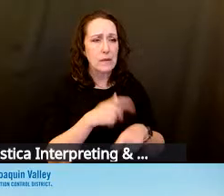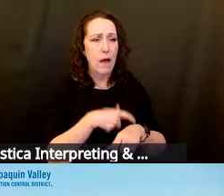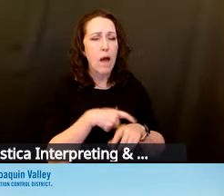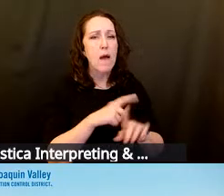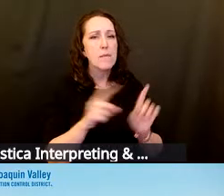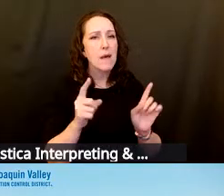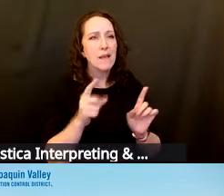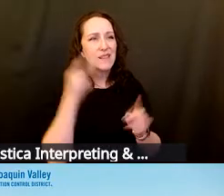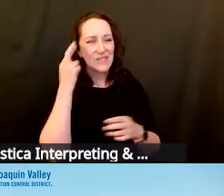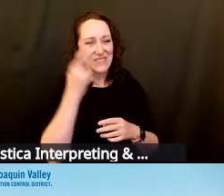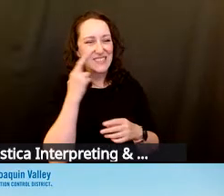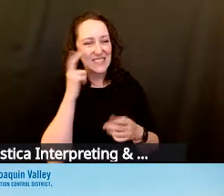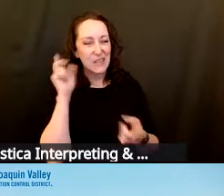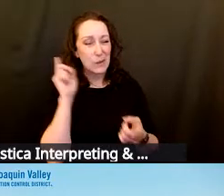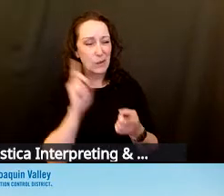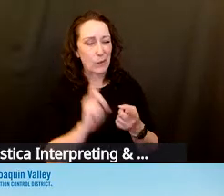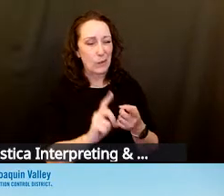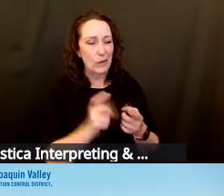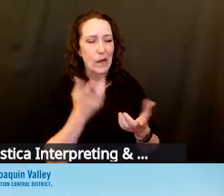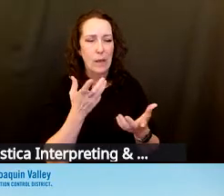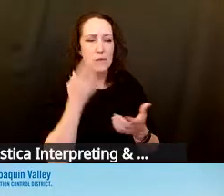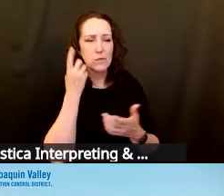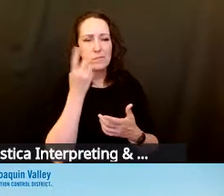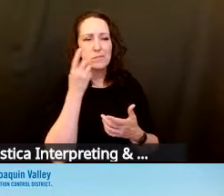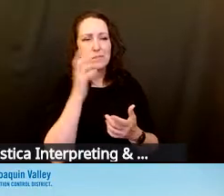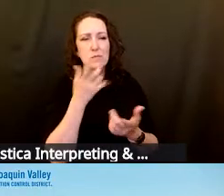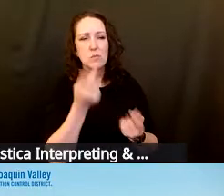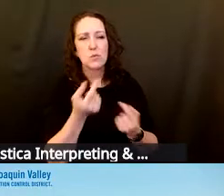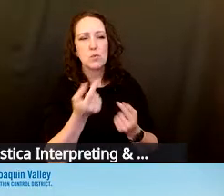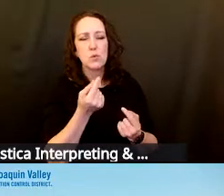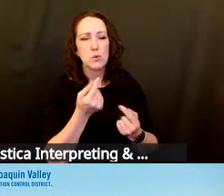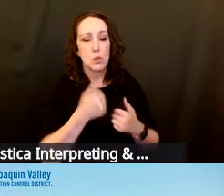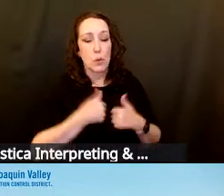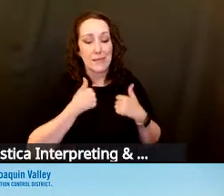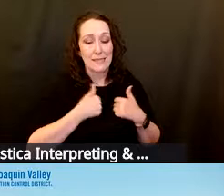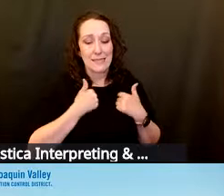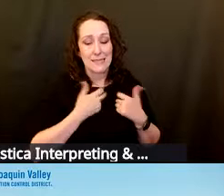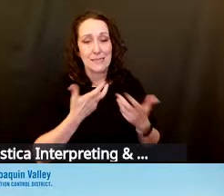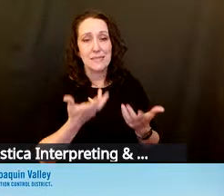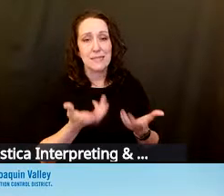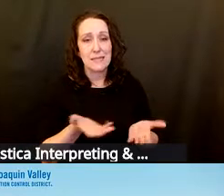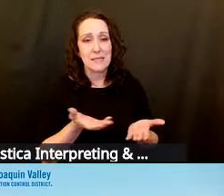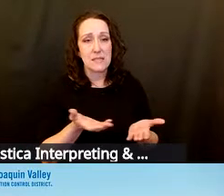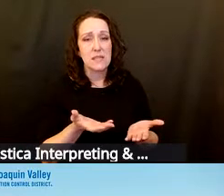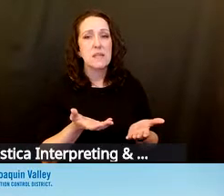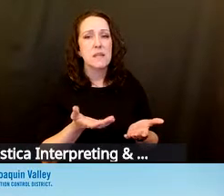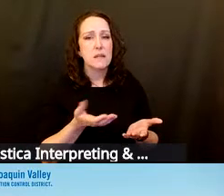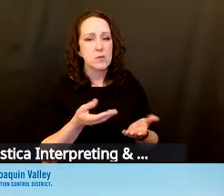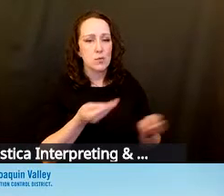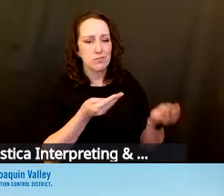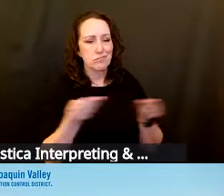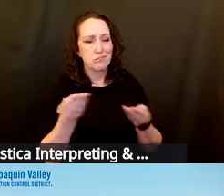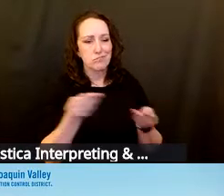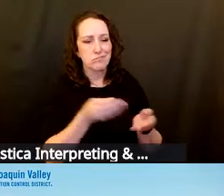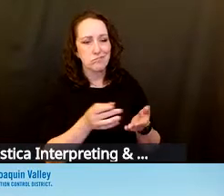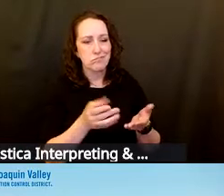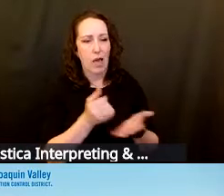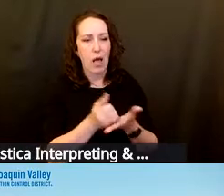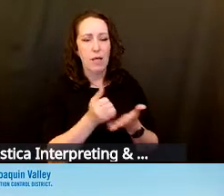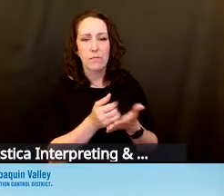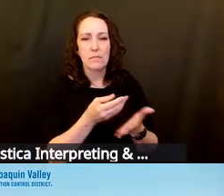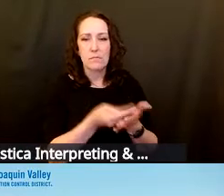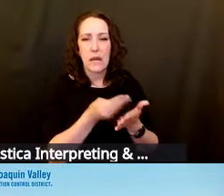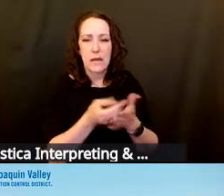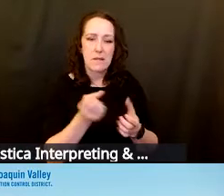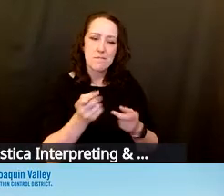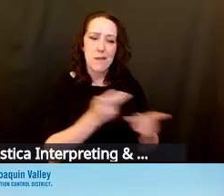winding down? And I just wanted to know what we can do as residents and to help to facilitate the monies coming back